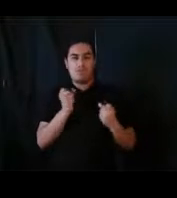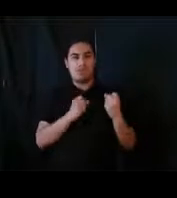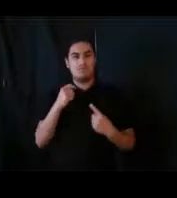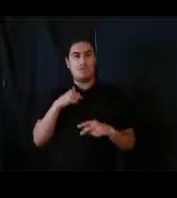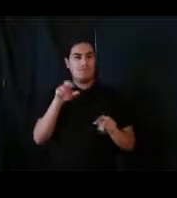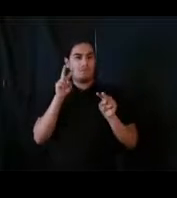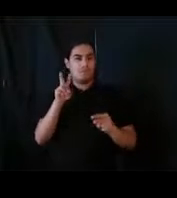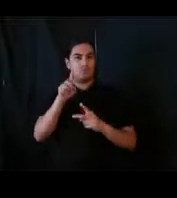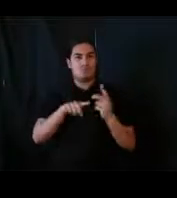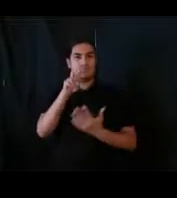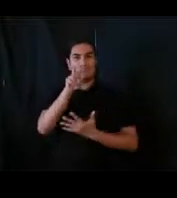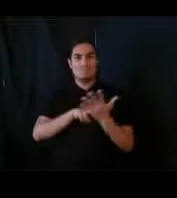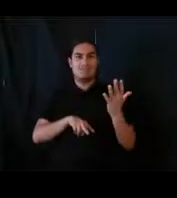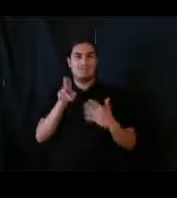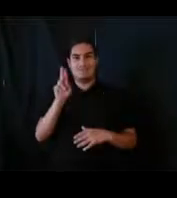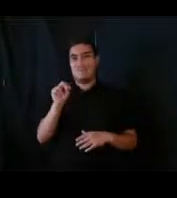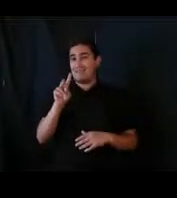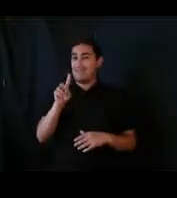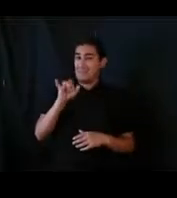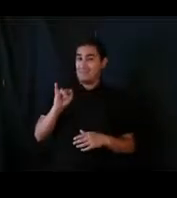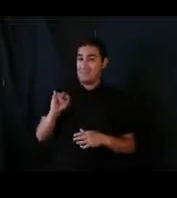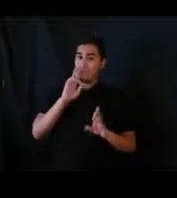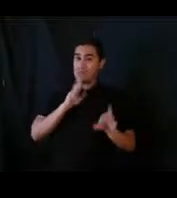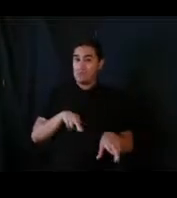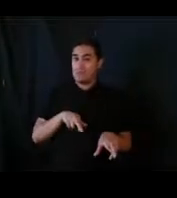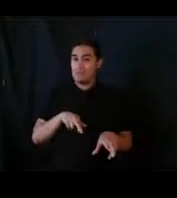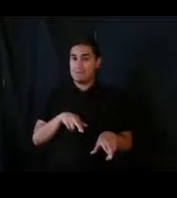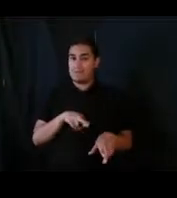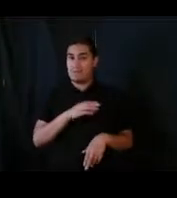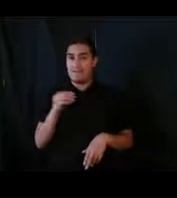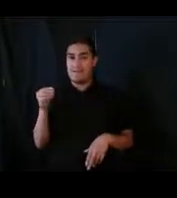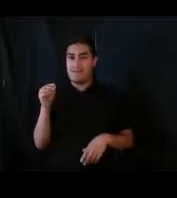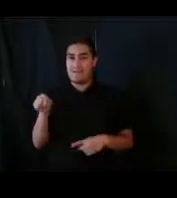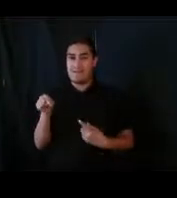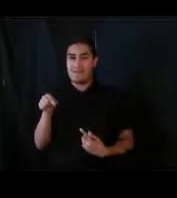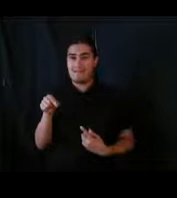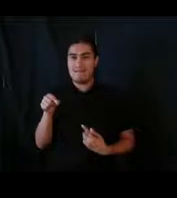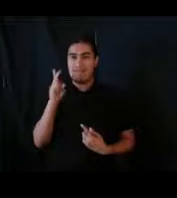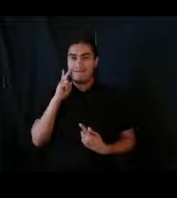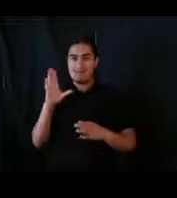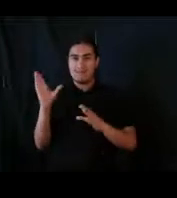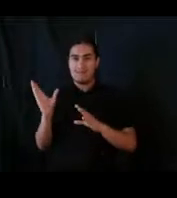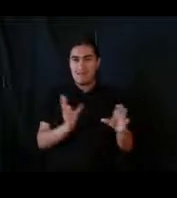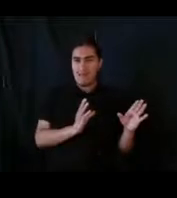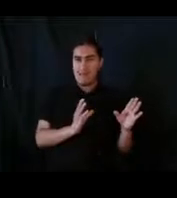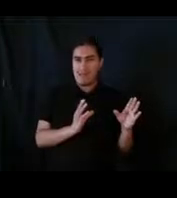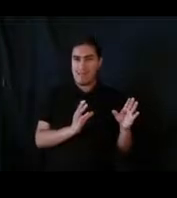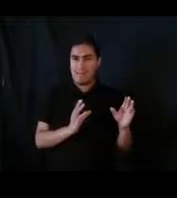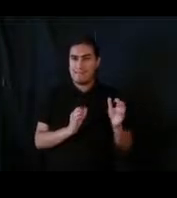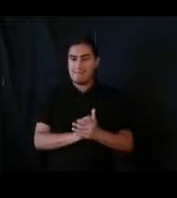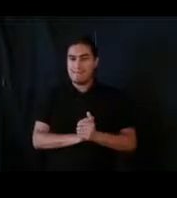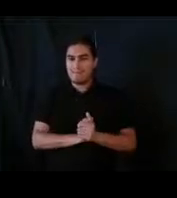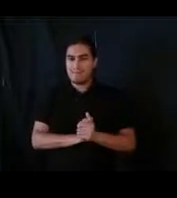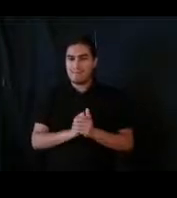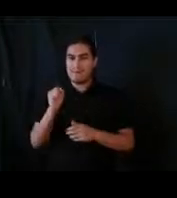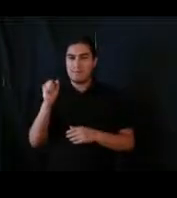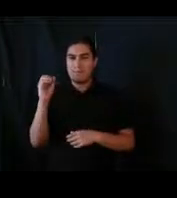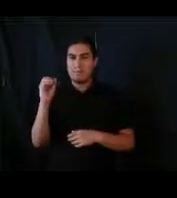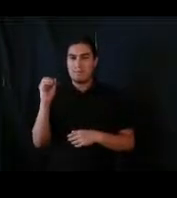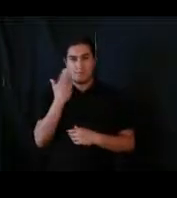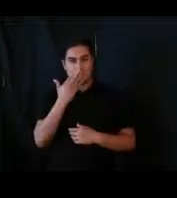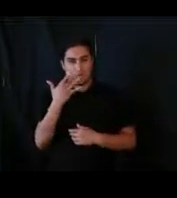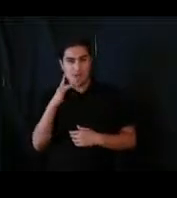forward to reading the nebby report um to see what that plan is as we move forward so good